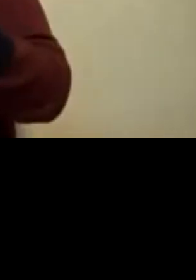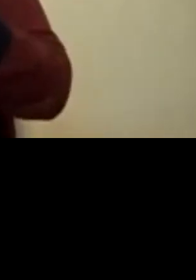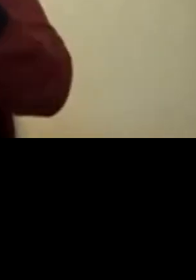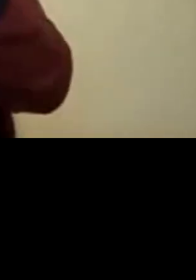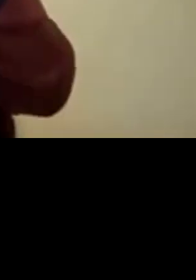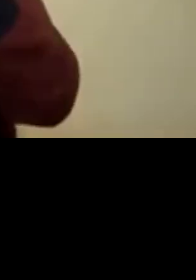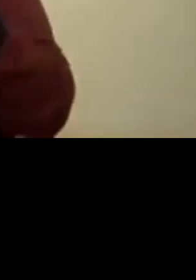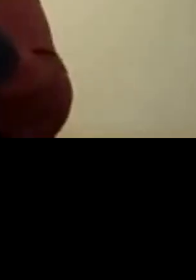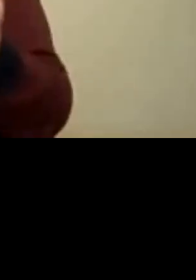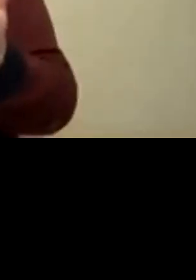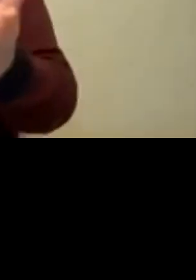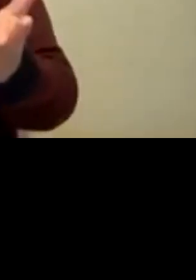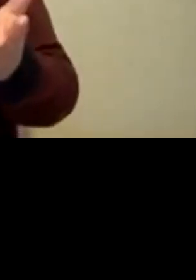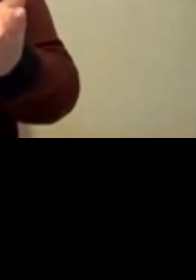the